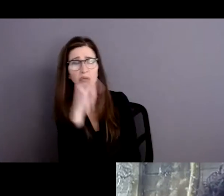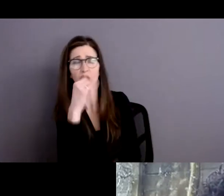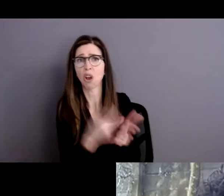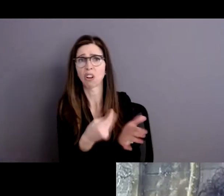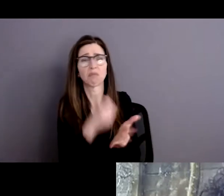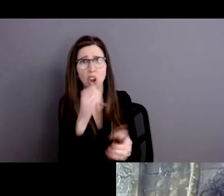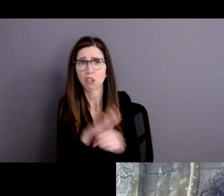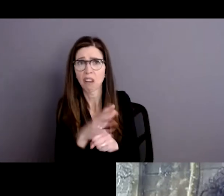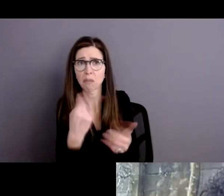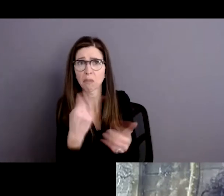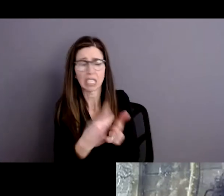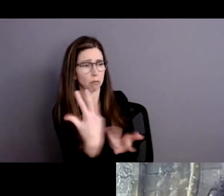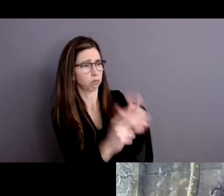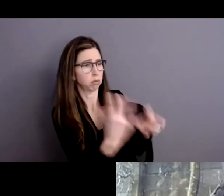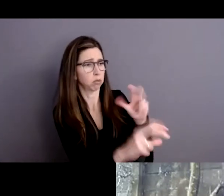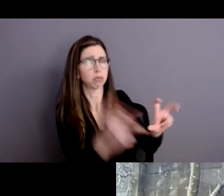communities.